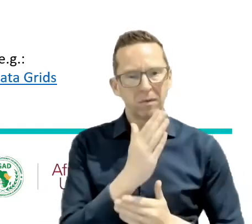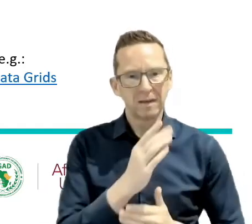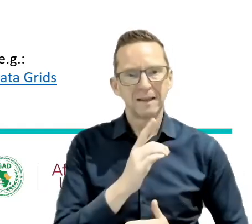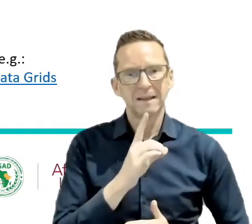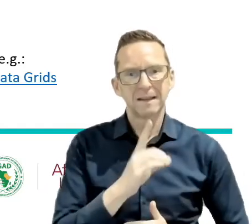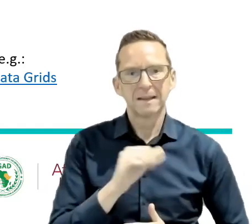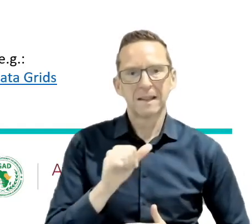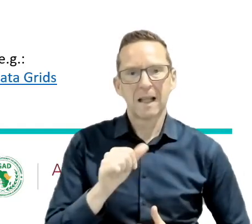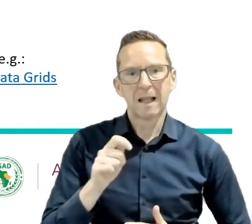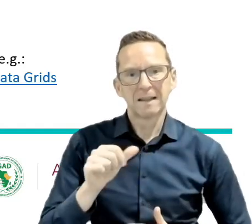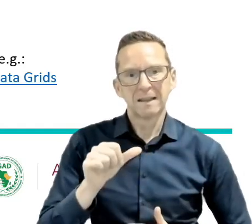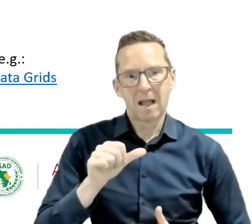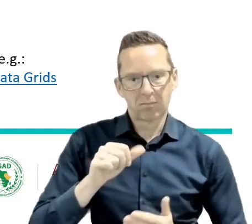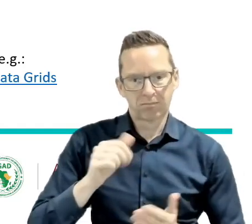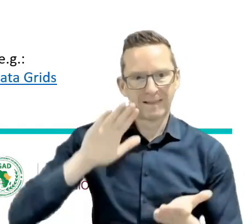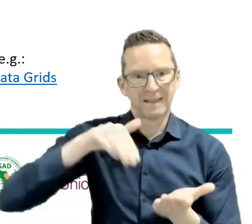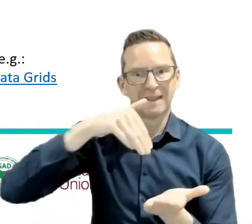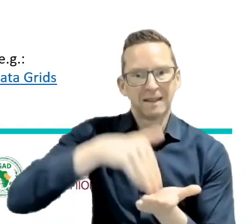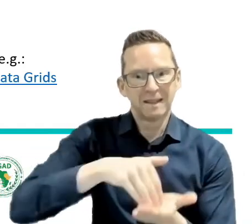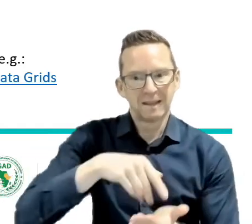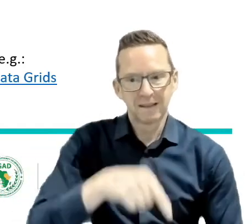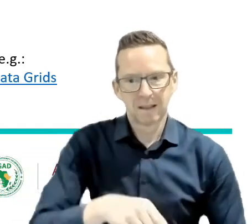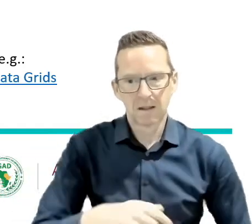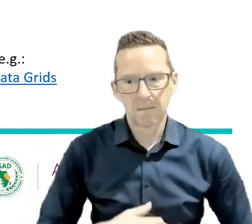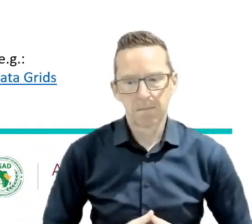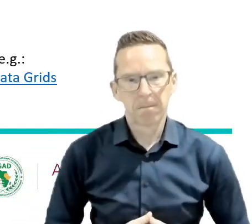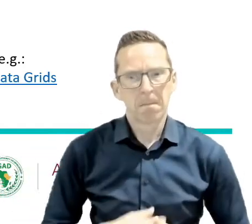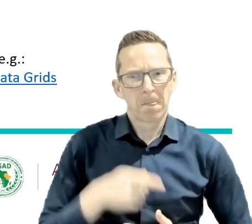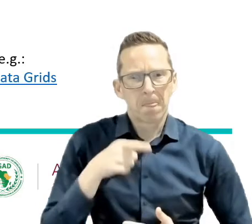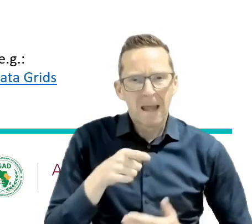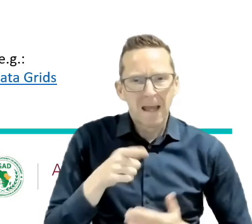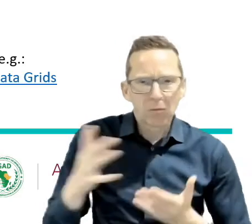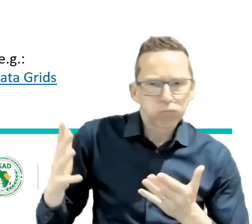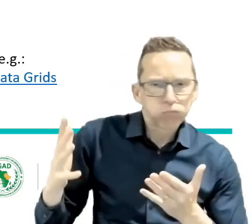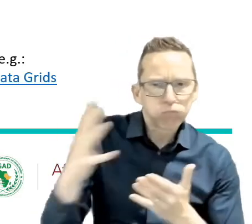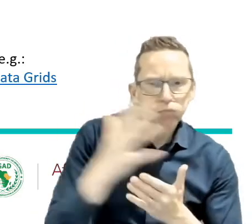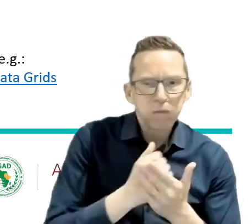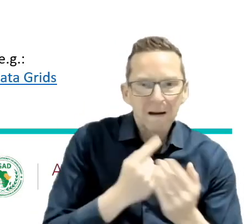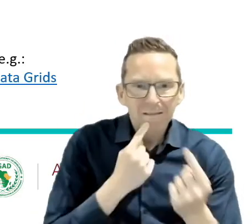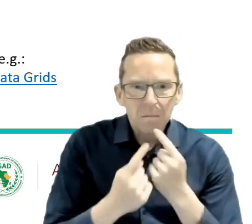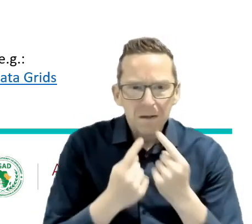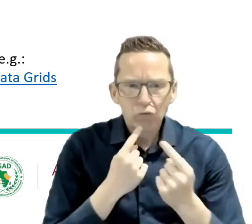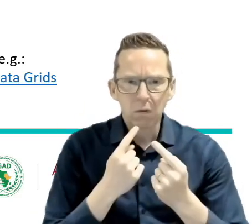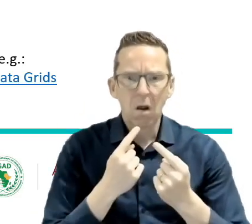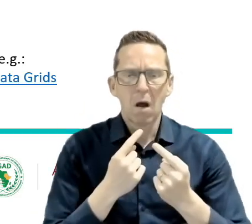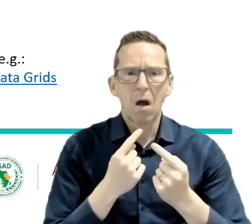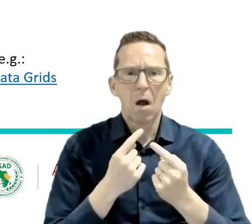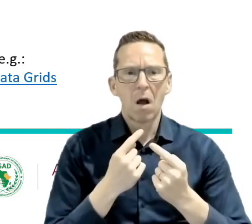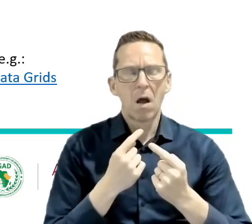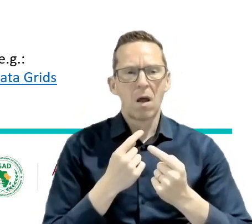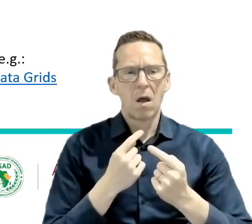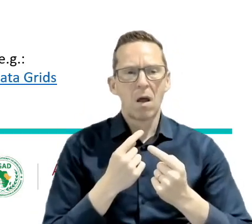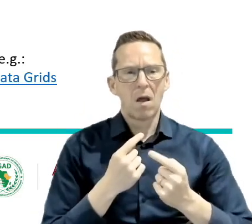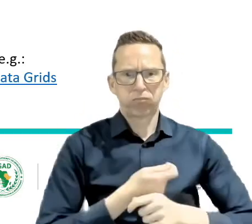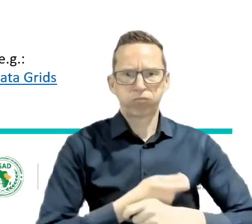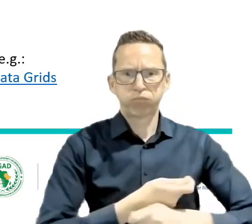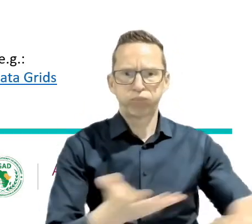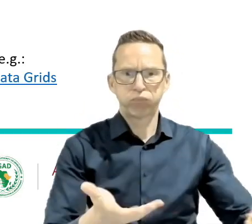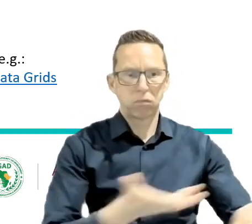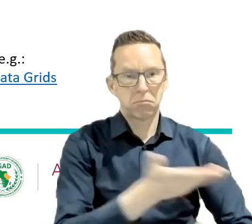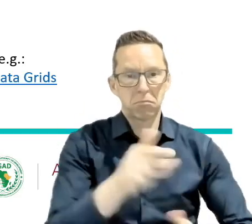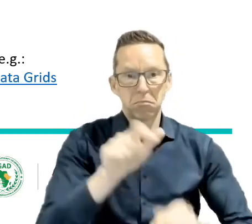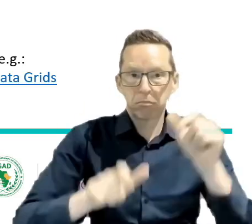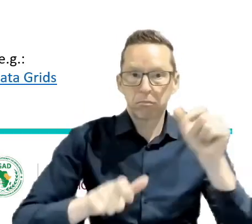that are available and made that publicly available for any humanitarian and anybody else, including